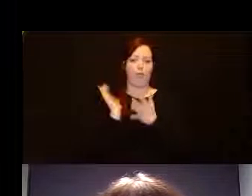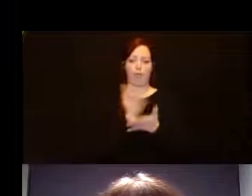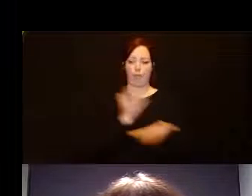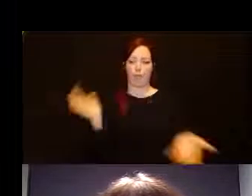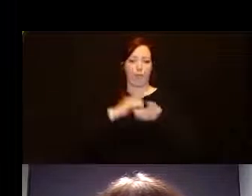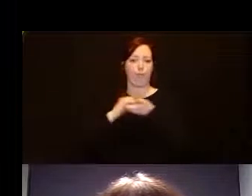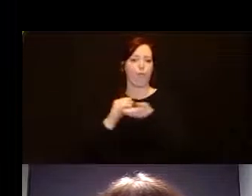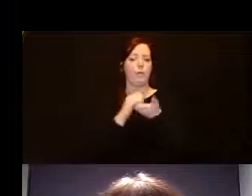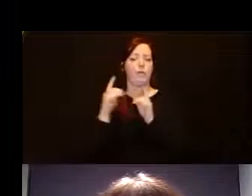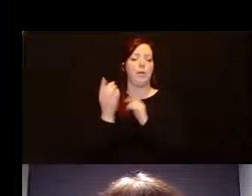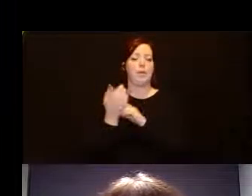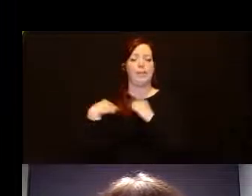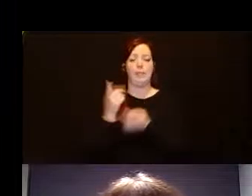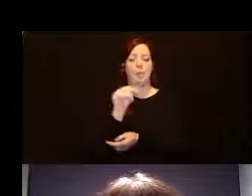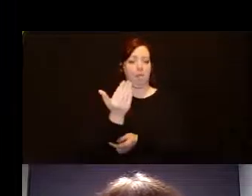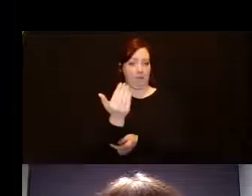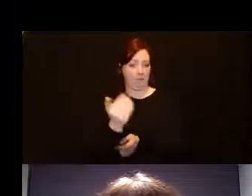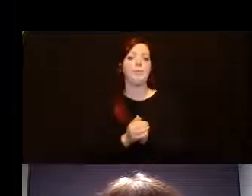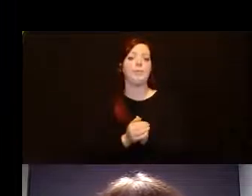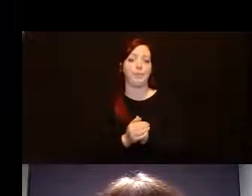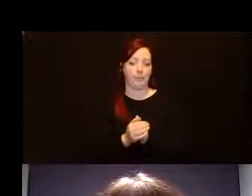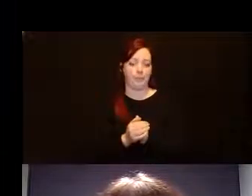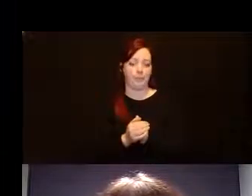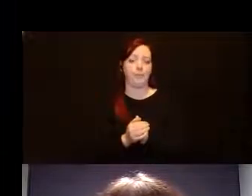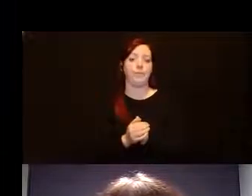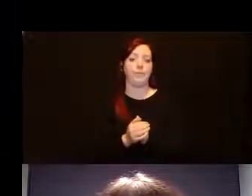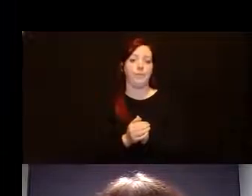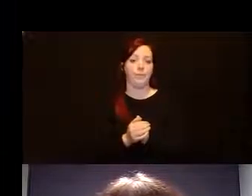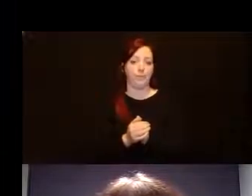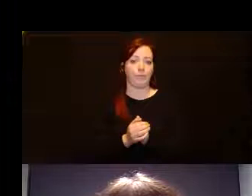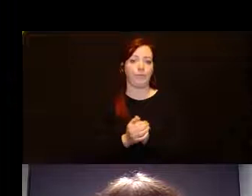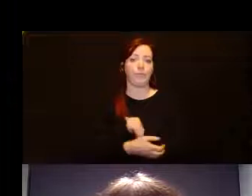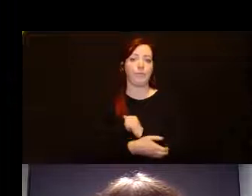2015 because of the